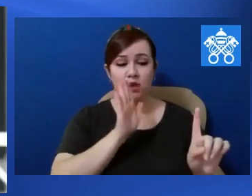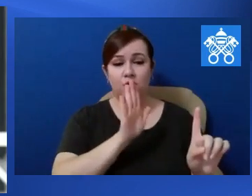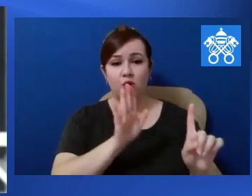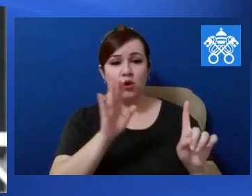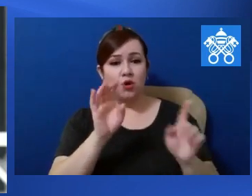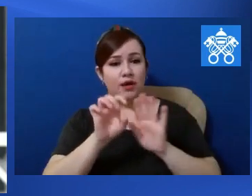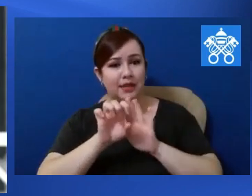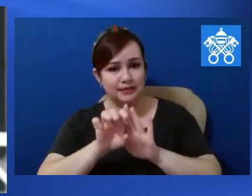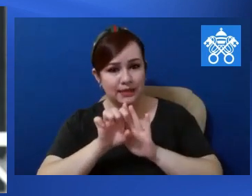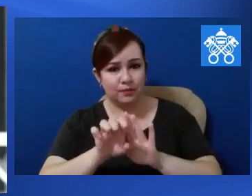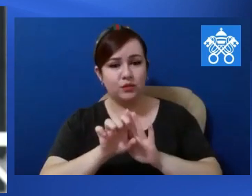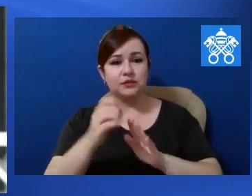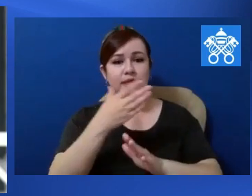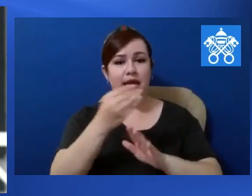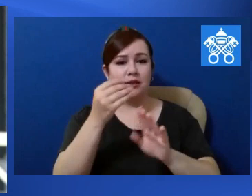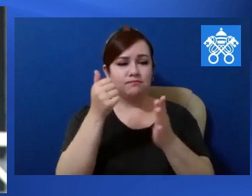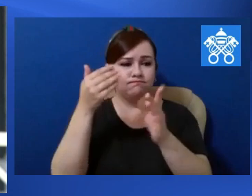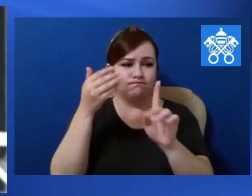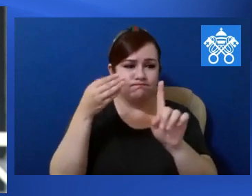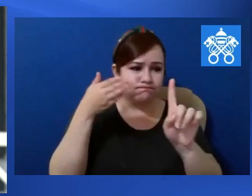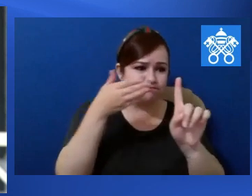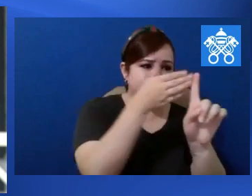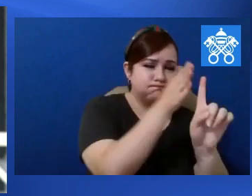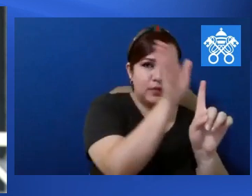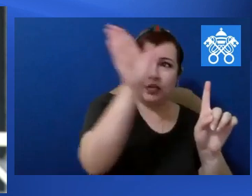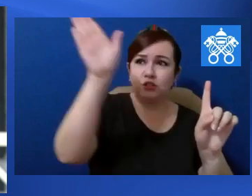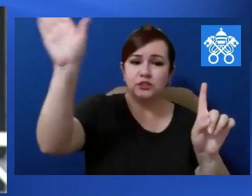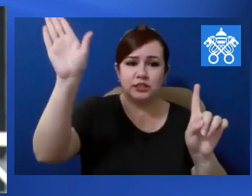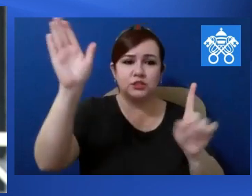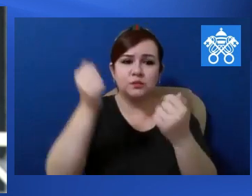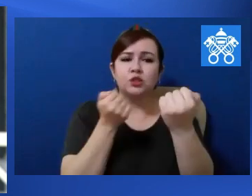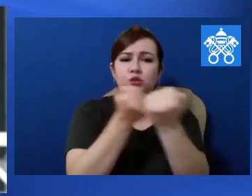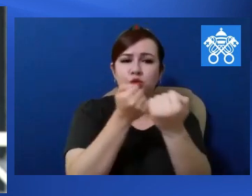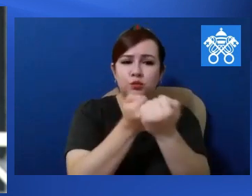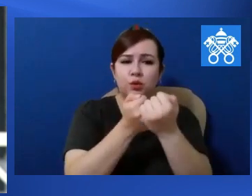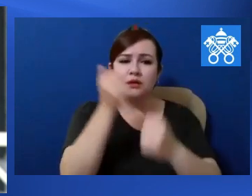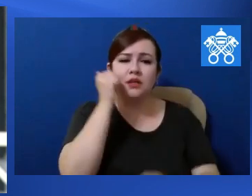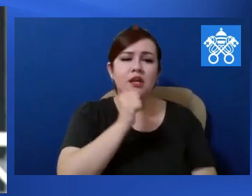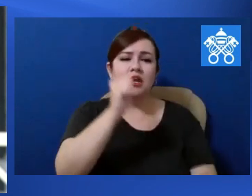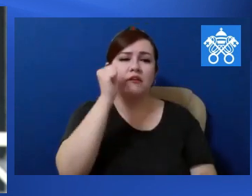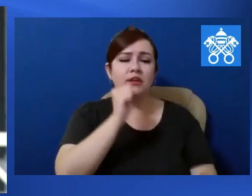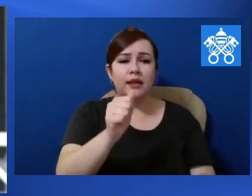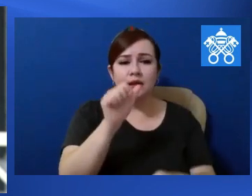Mary MacKillop was especially so through the founding of schools.